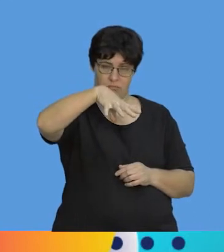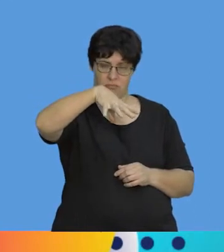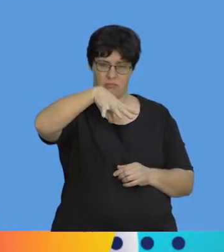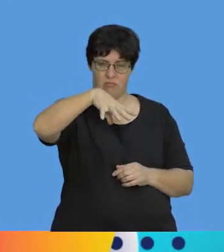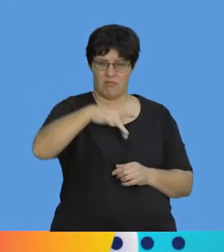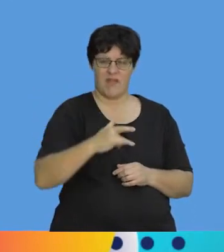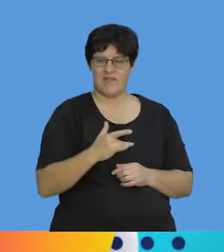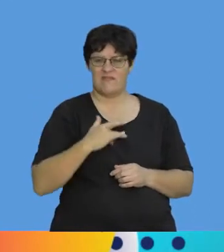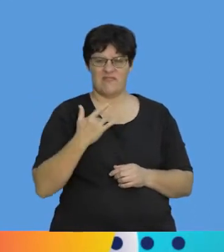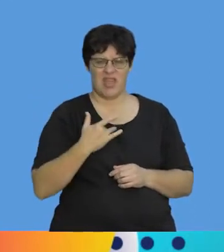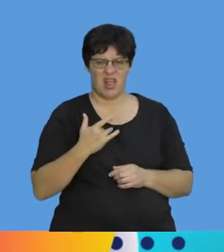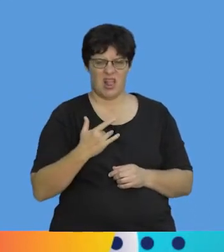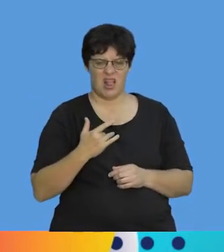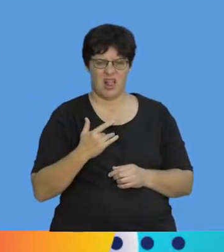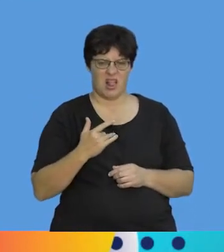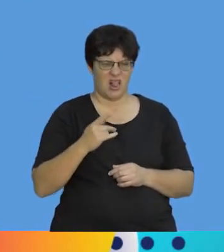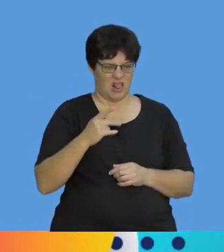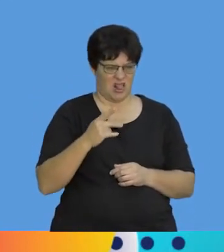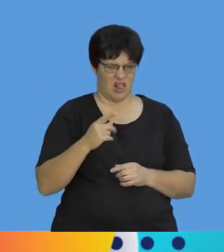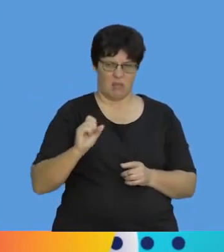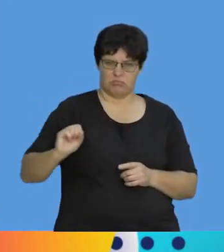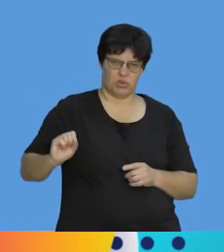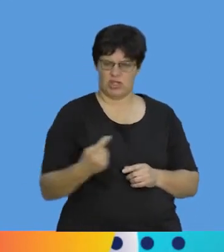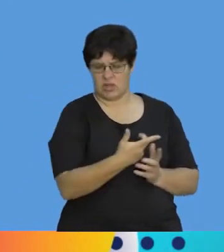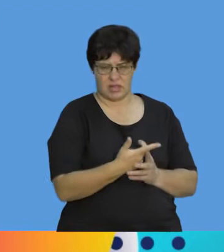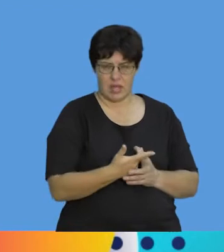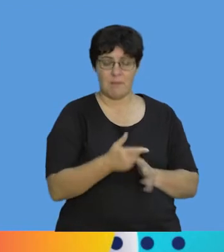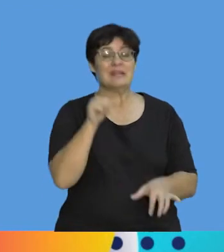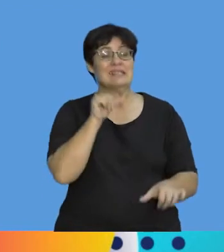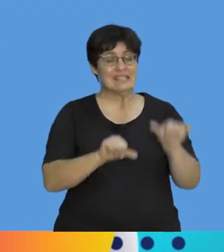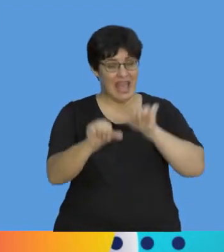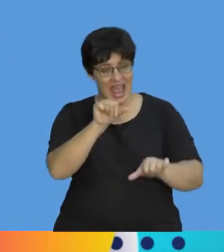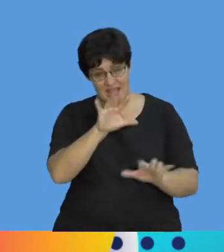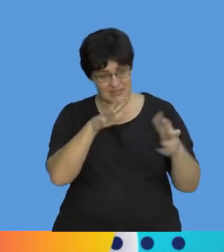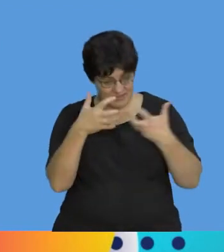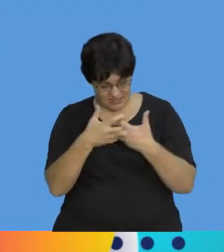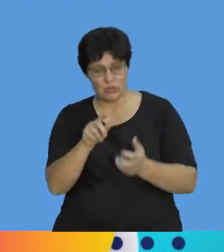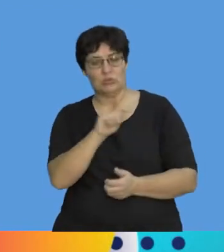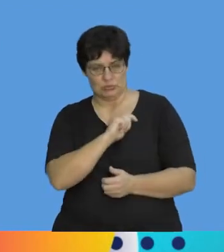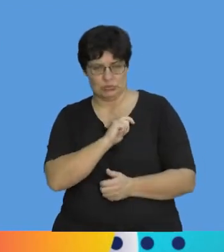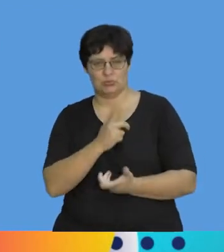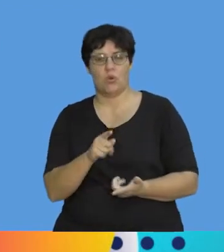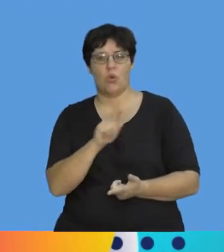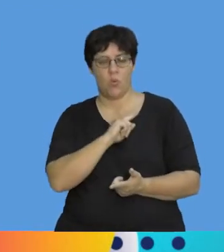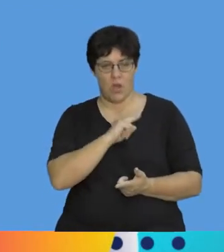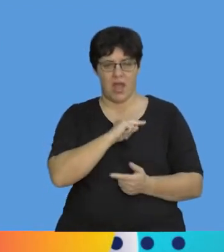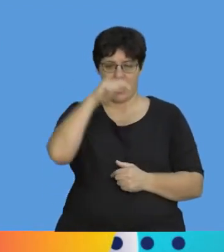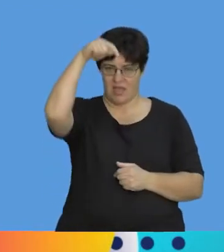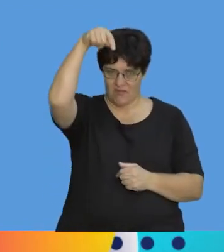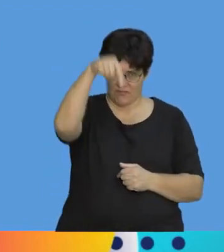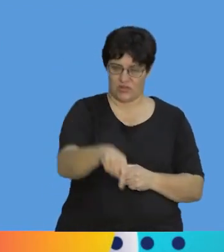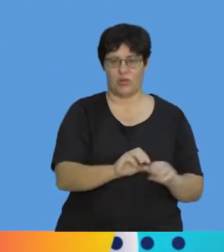doesn't feel like a projectile. But in the science terms, it is a projectile because it has vertical